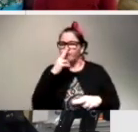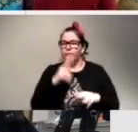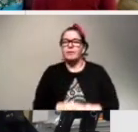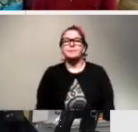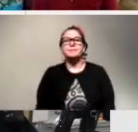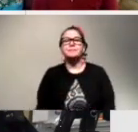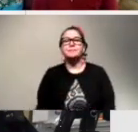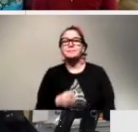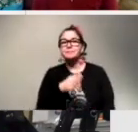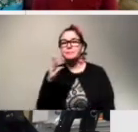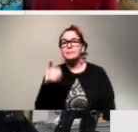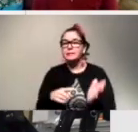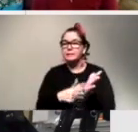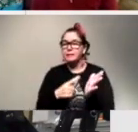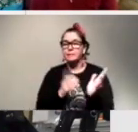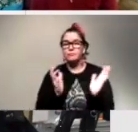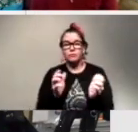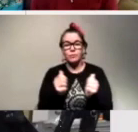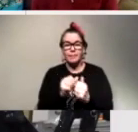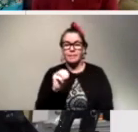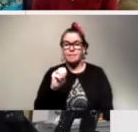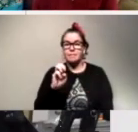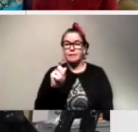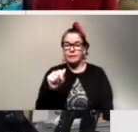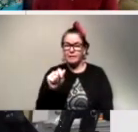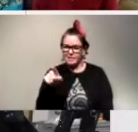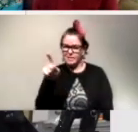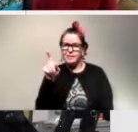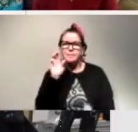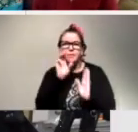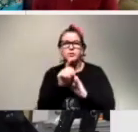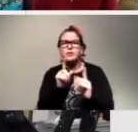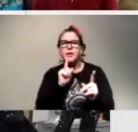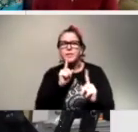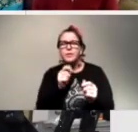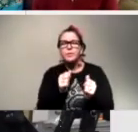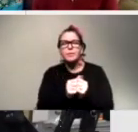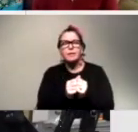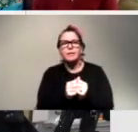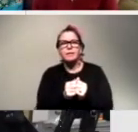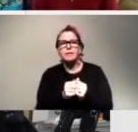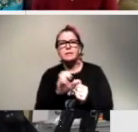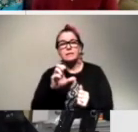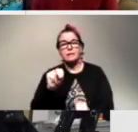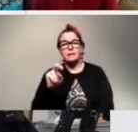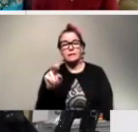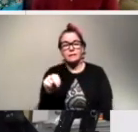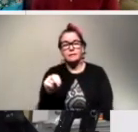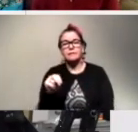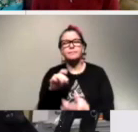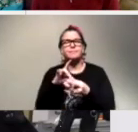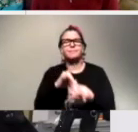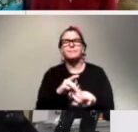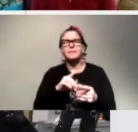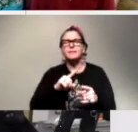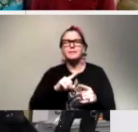get to talk to the media. This is an interview that I did with CNN for a series that